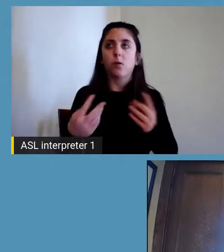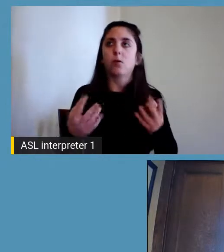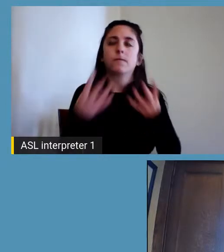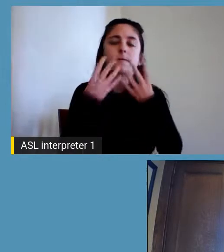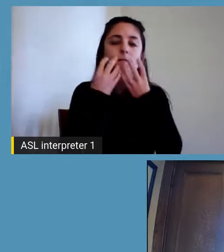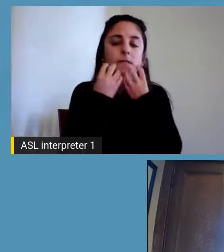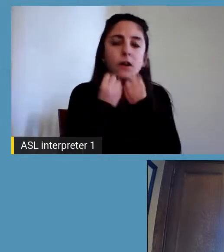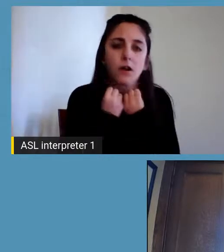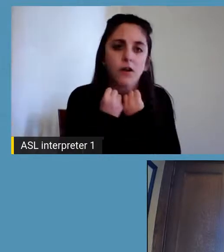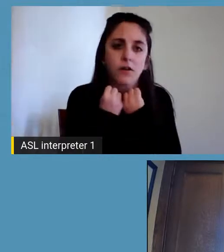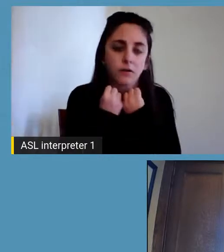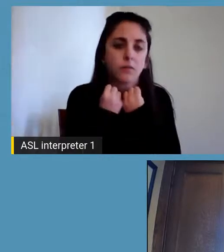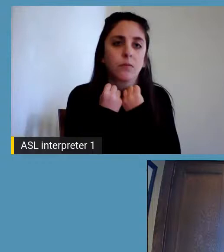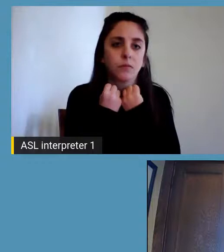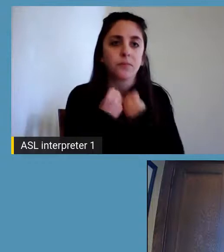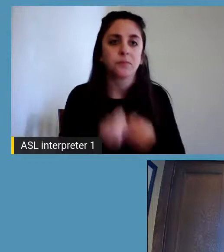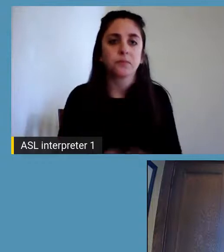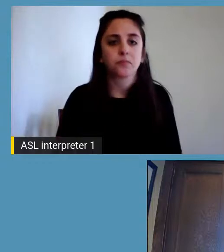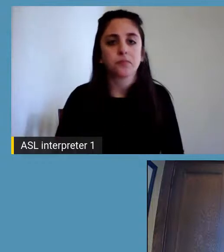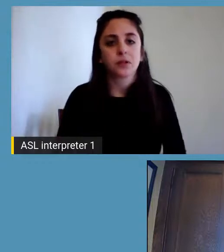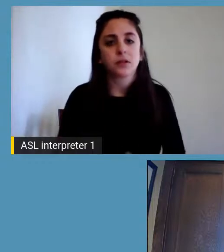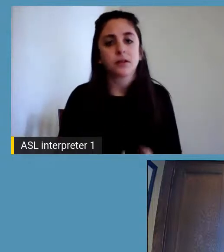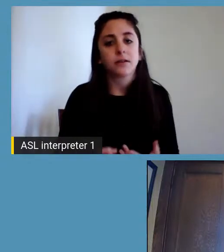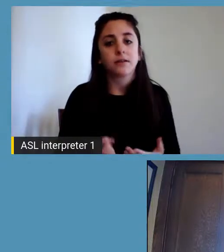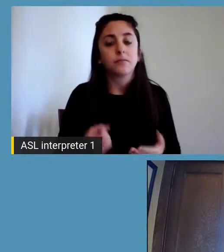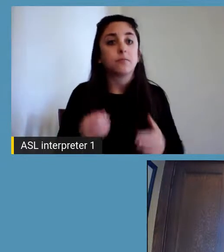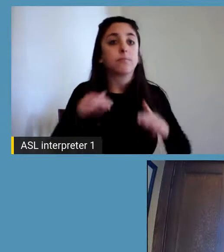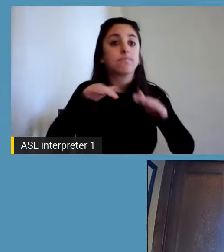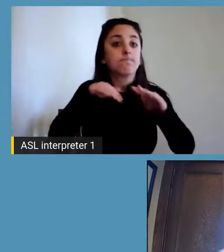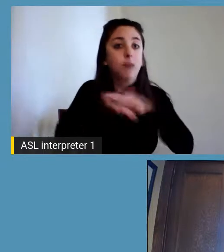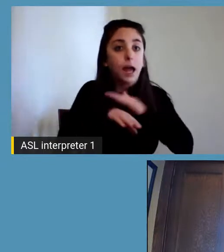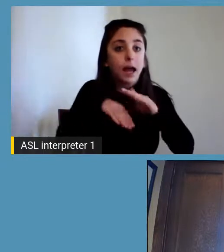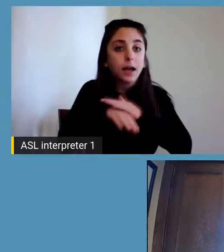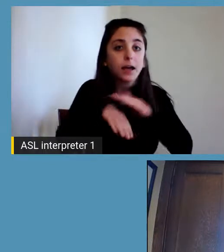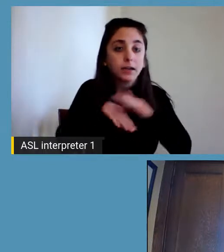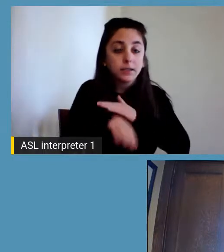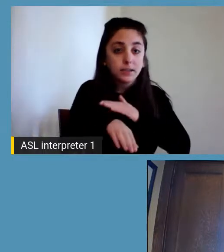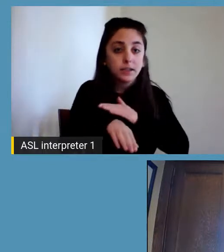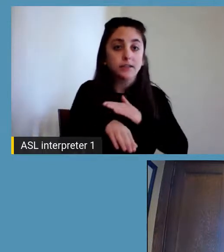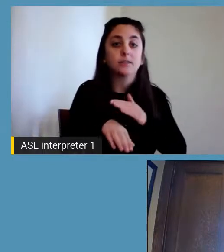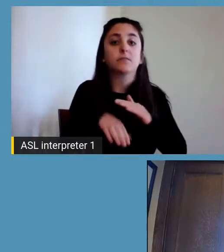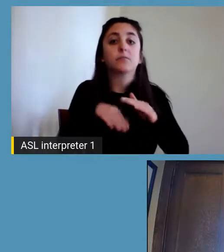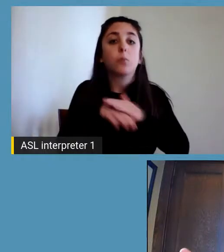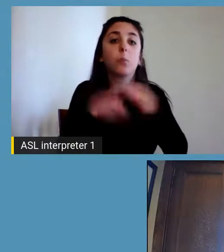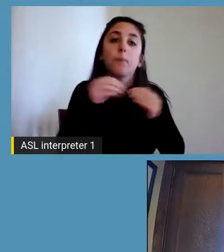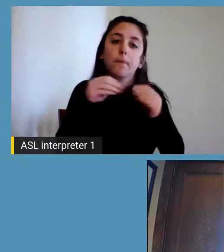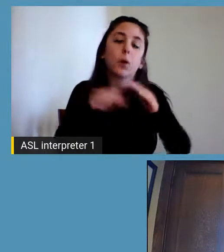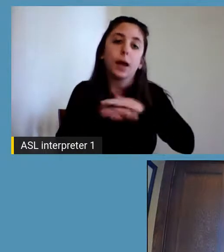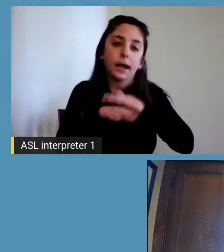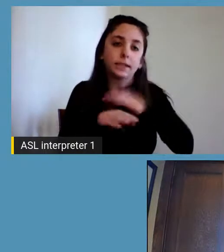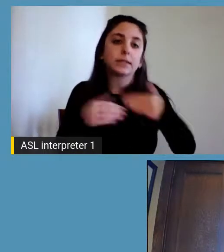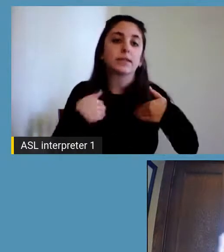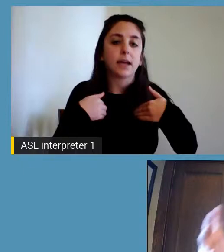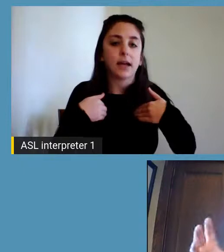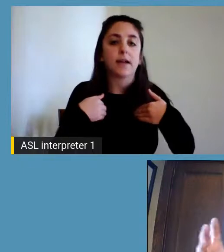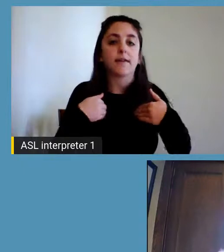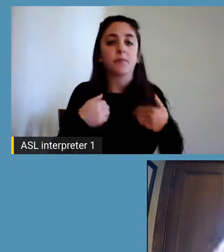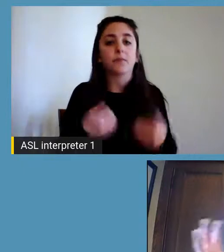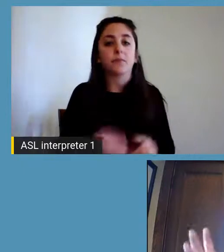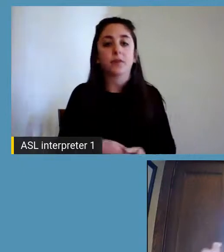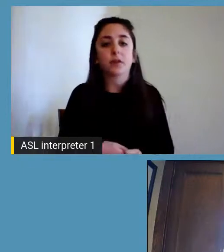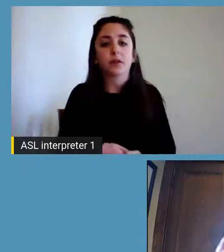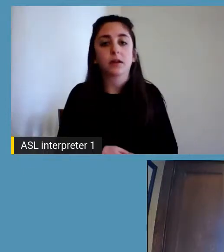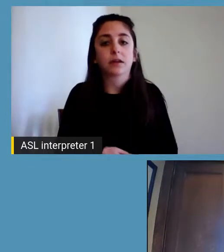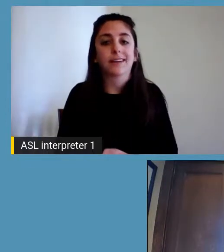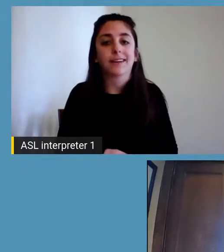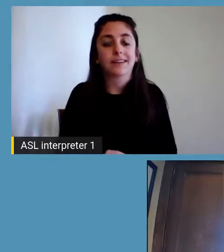be able to, have much more access to the conserved garment. What would it look like if it didn't have this giant hole